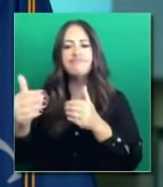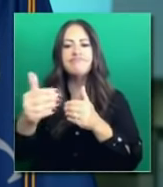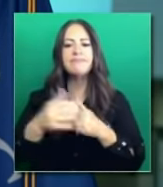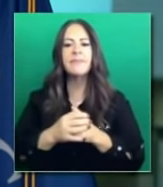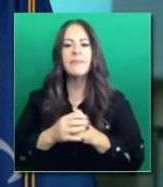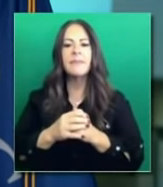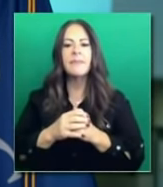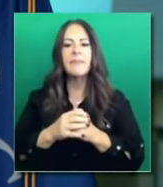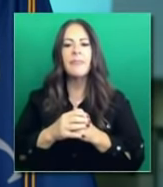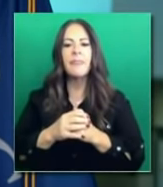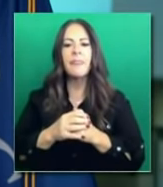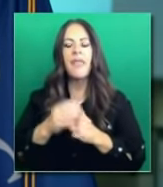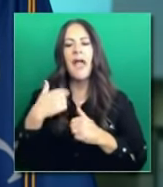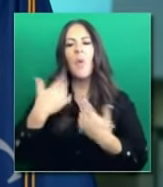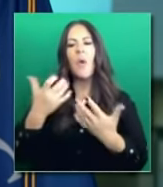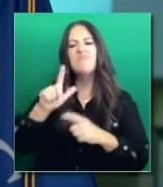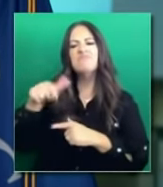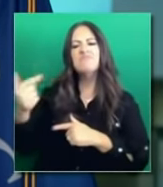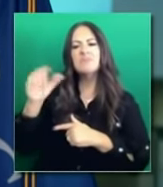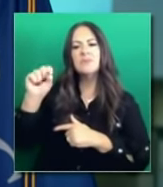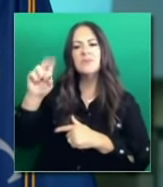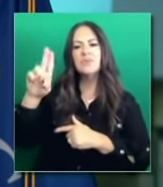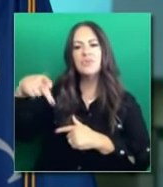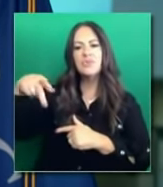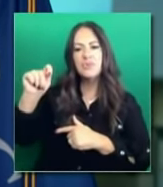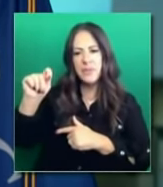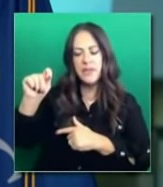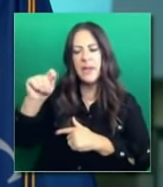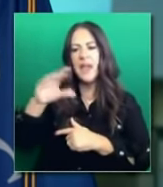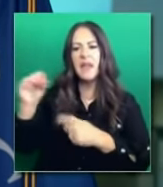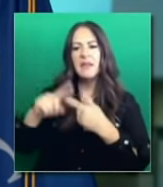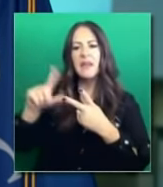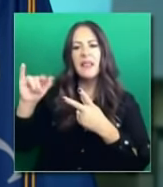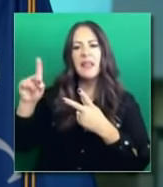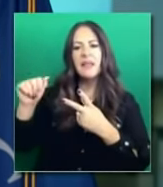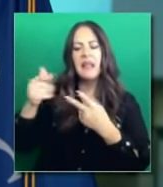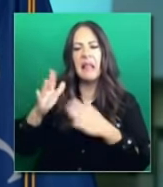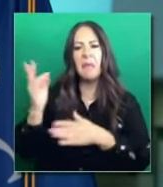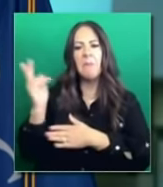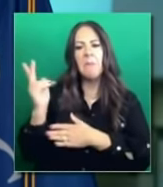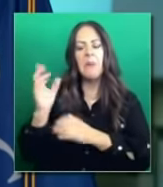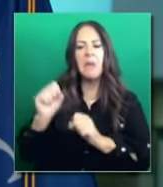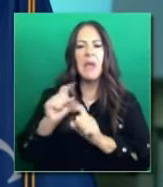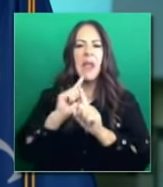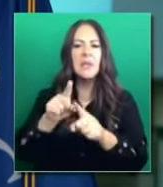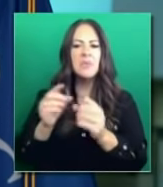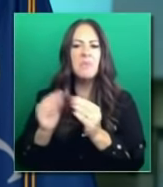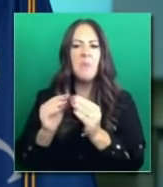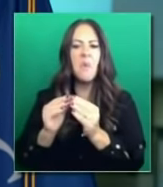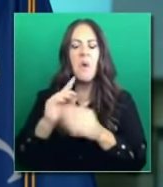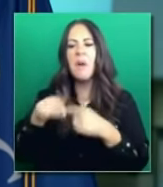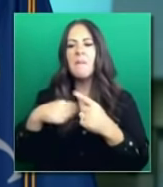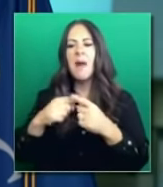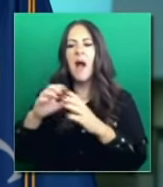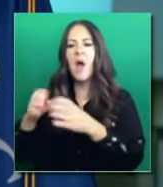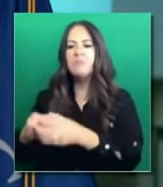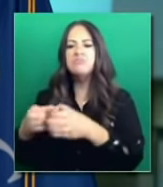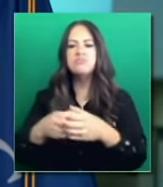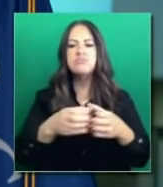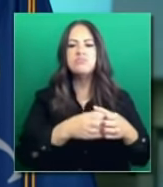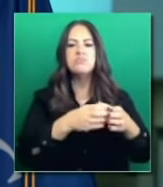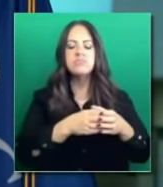Mr. Superintendent, and perhaps, Linda, you can answer a little bit more about the cohorting and concerns, and maybe more